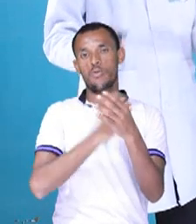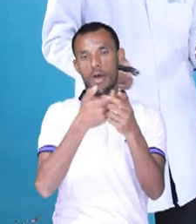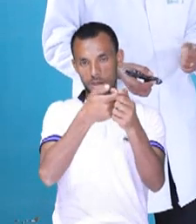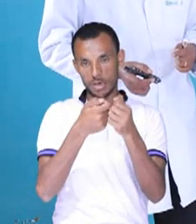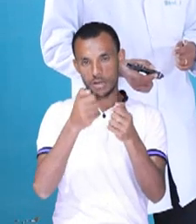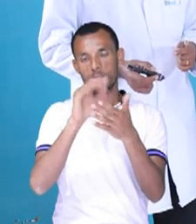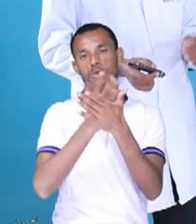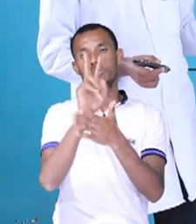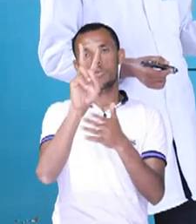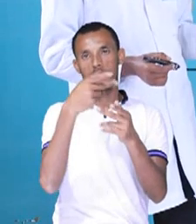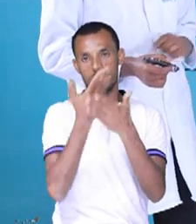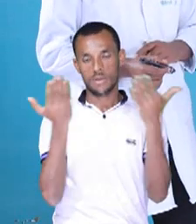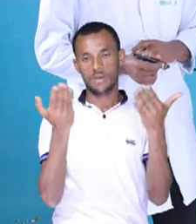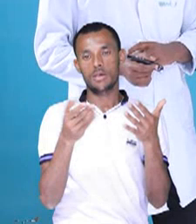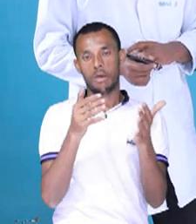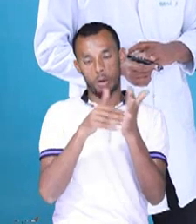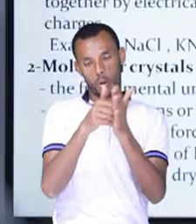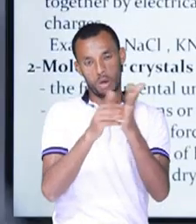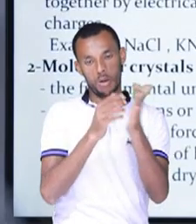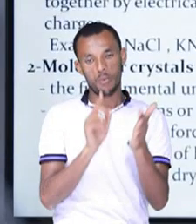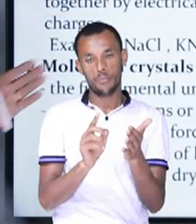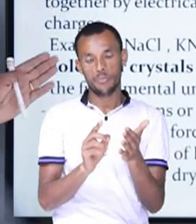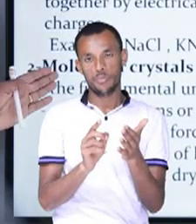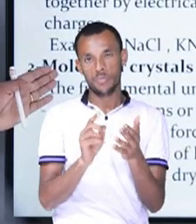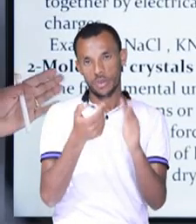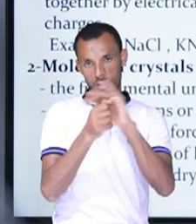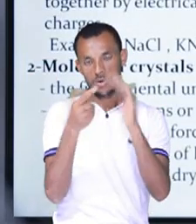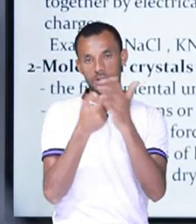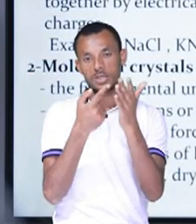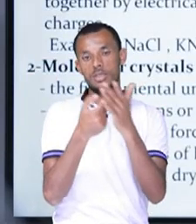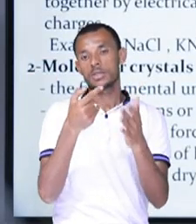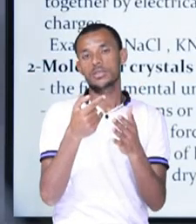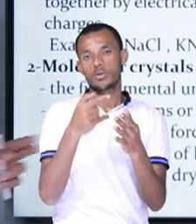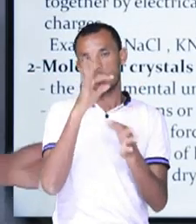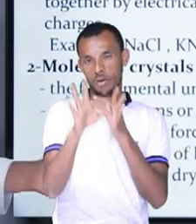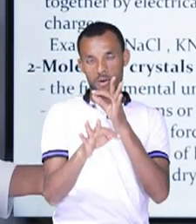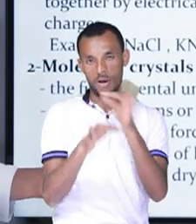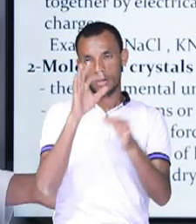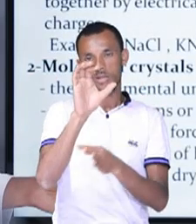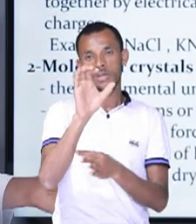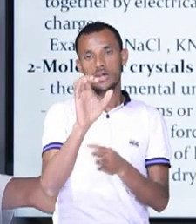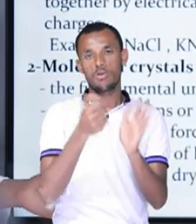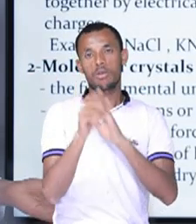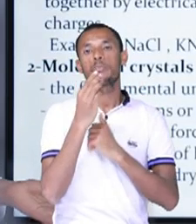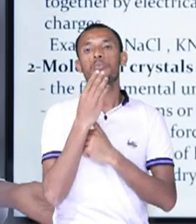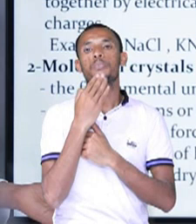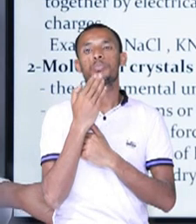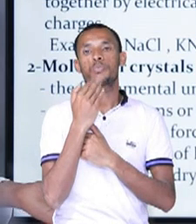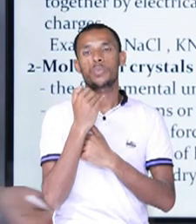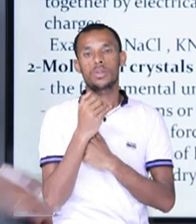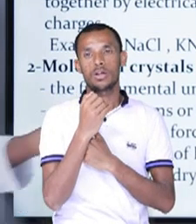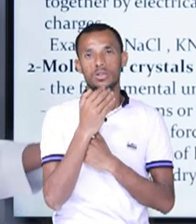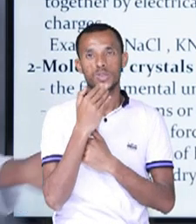between species. This one is weak. Examples of molecular crystal. Sugar. You know